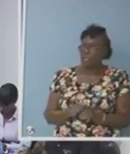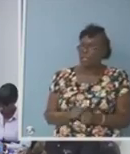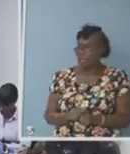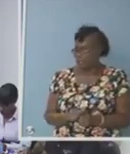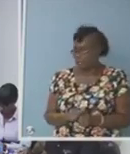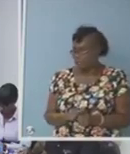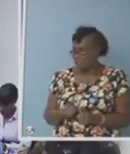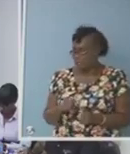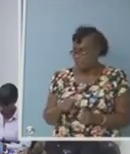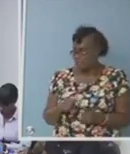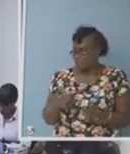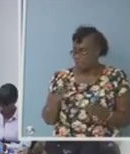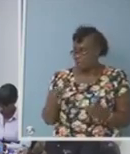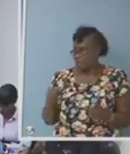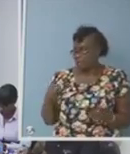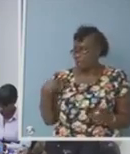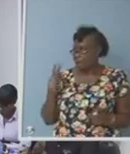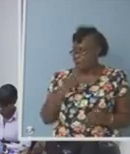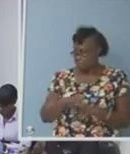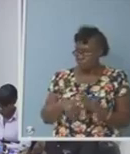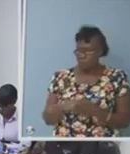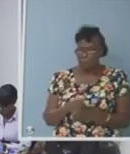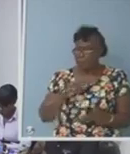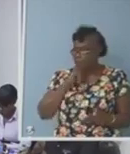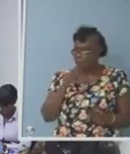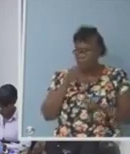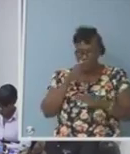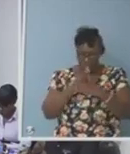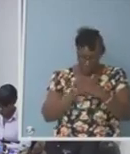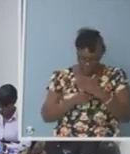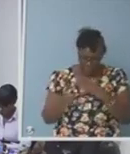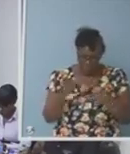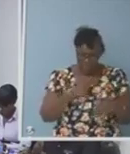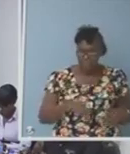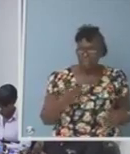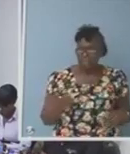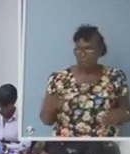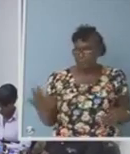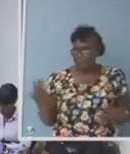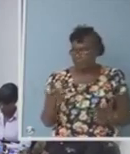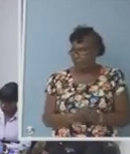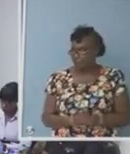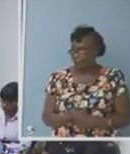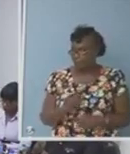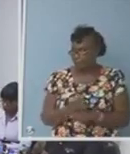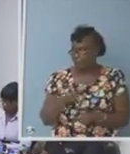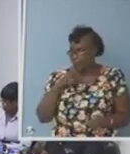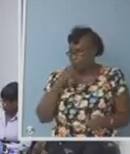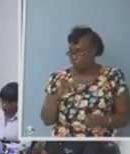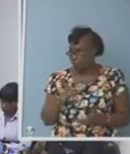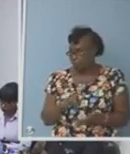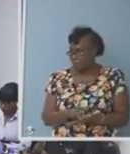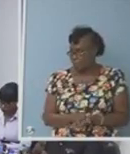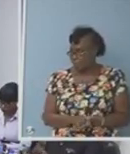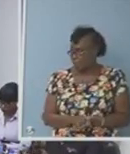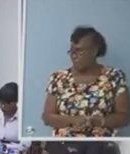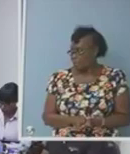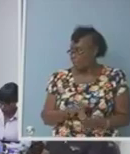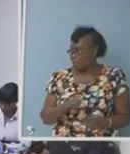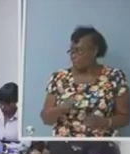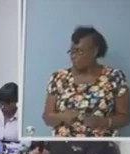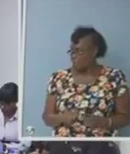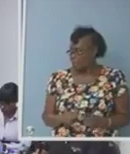to hide any information from you. So I can assure you that we are not hiding any information. I can assure you as well that when